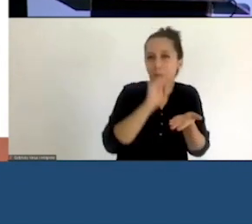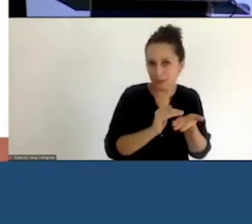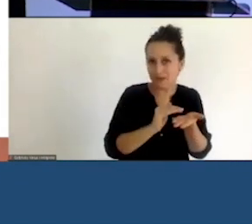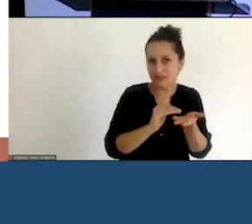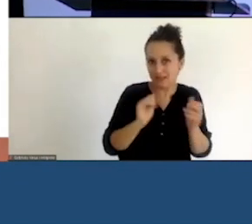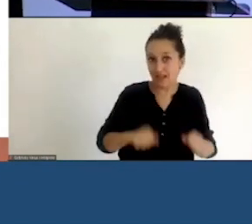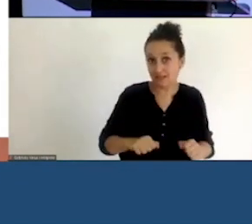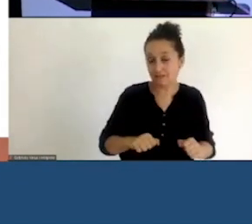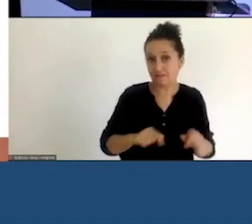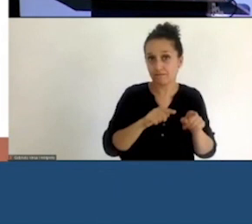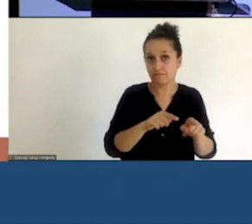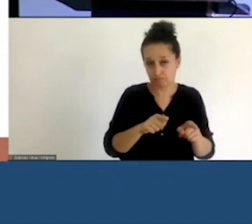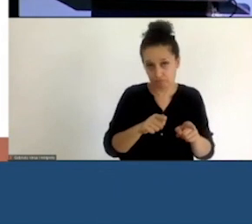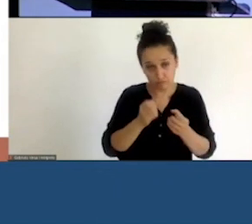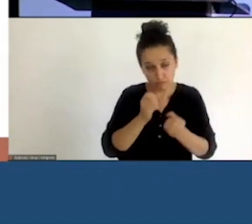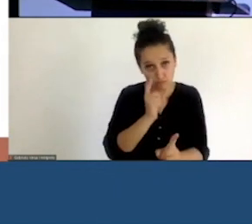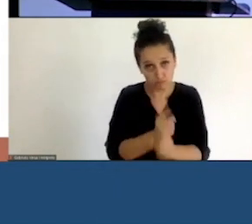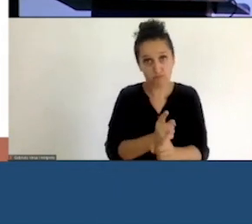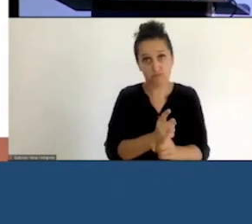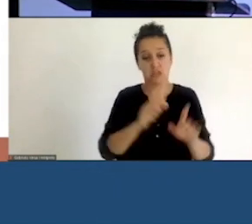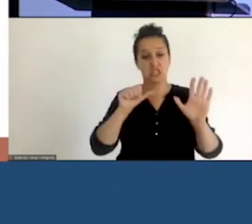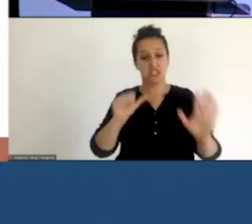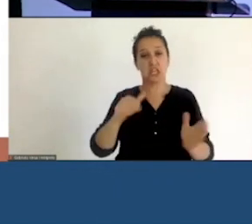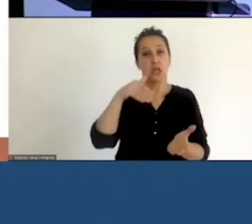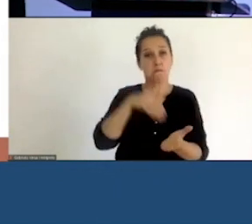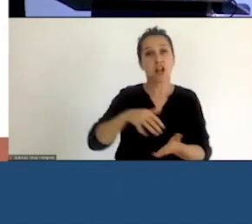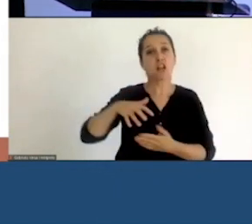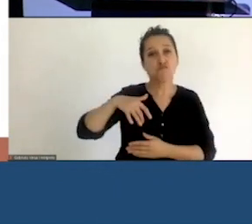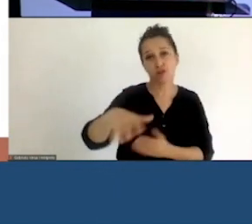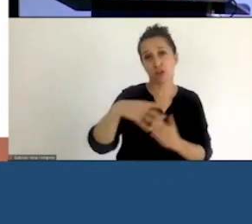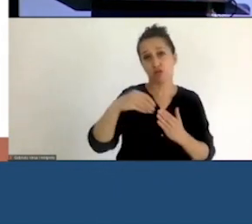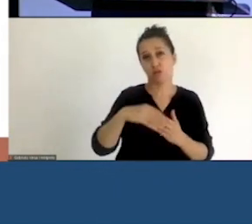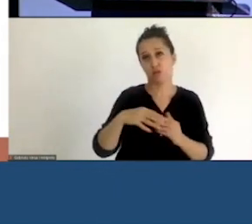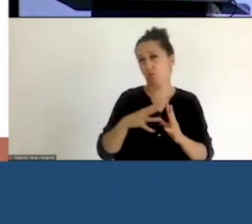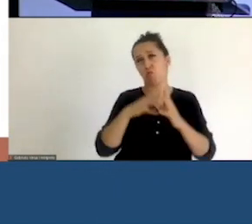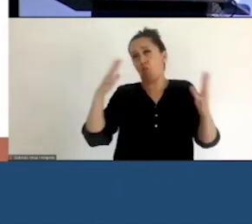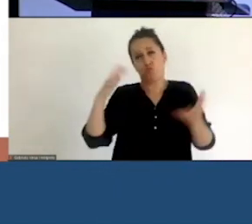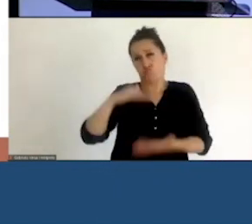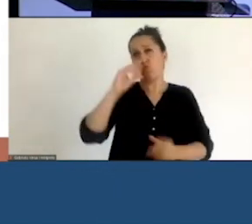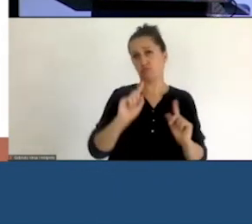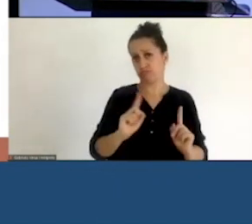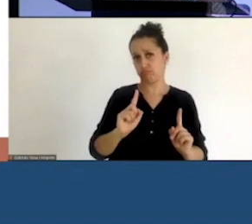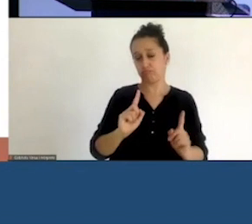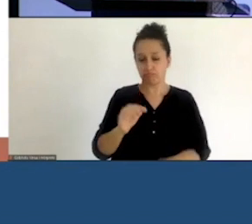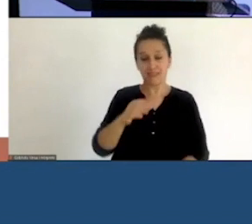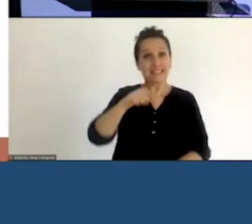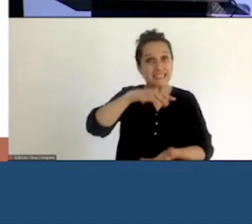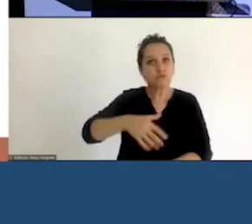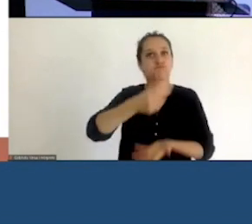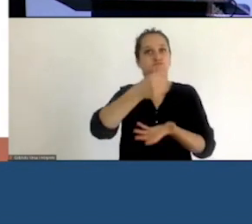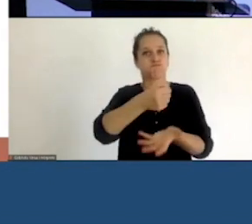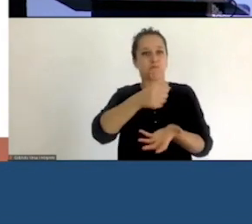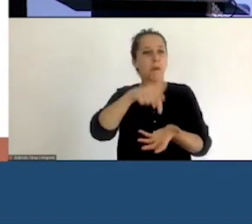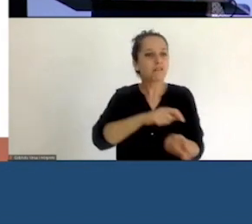12%. In truth, we're speaking about $6 billion. It's not too much to create a Caribbean resilience fund